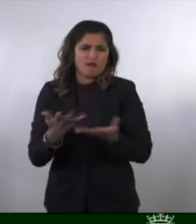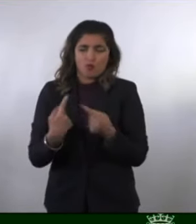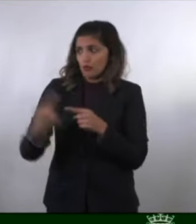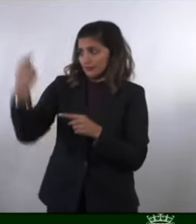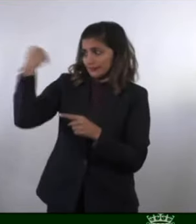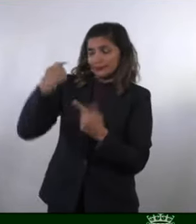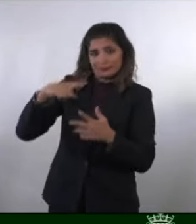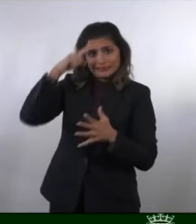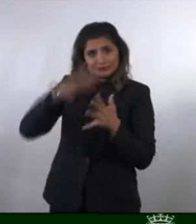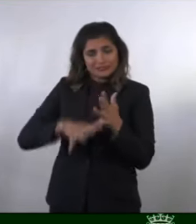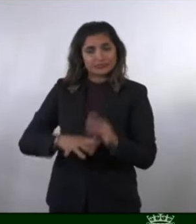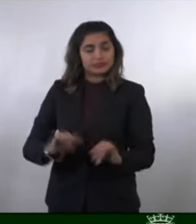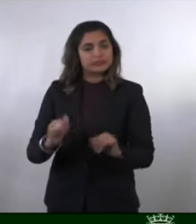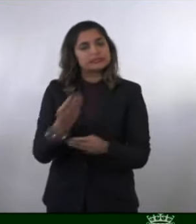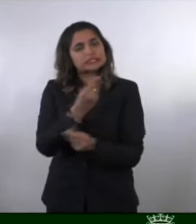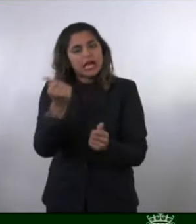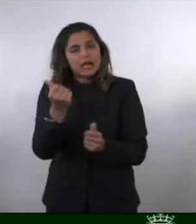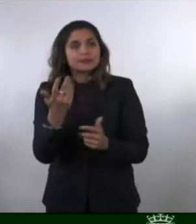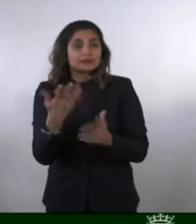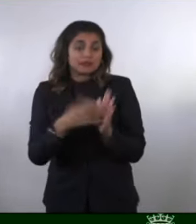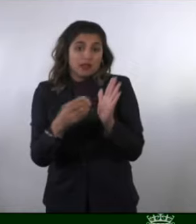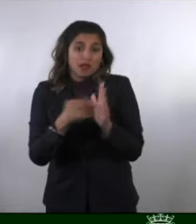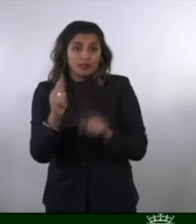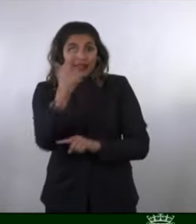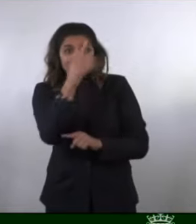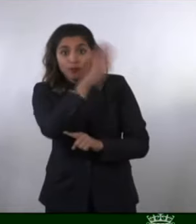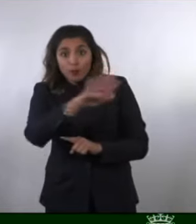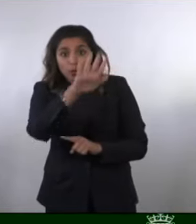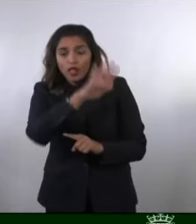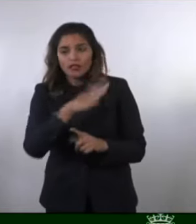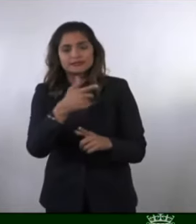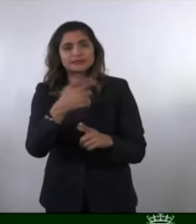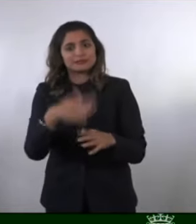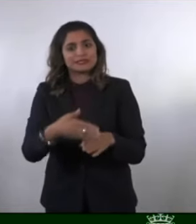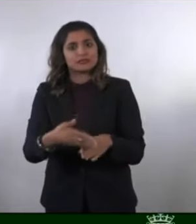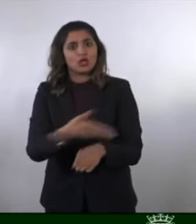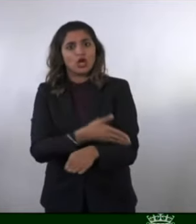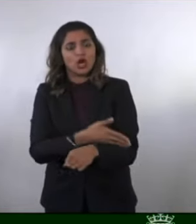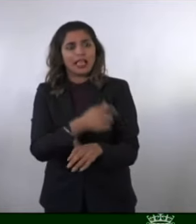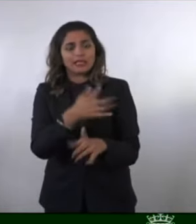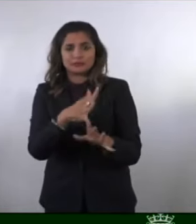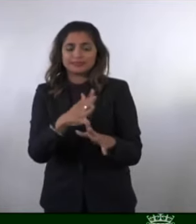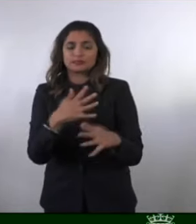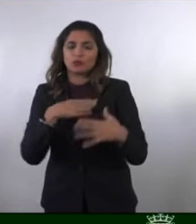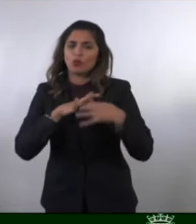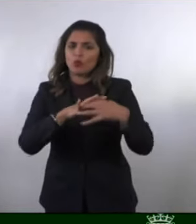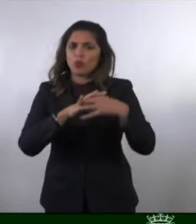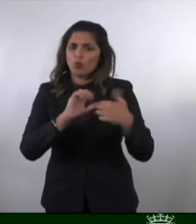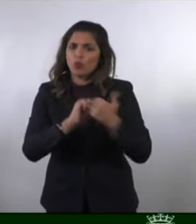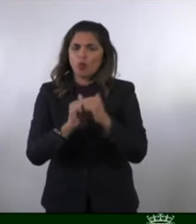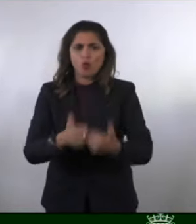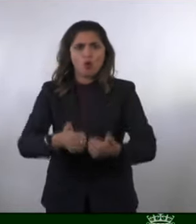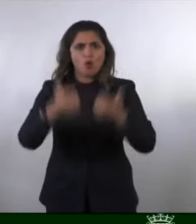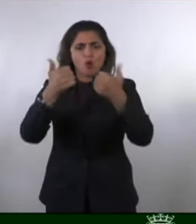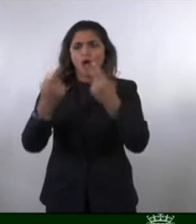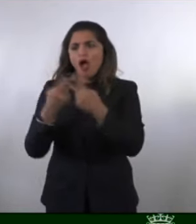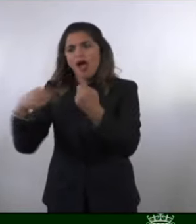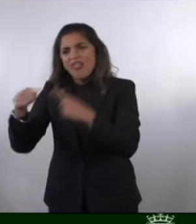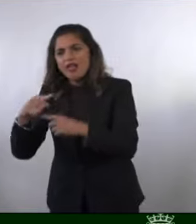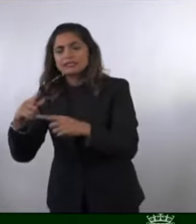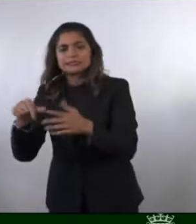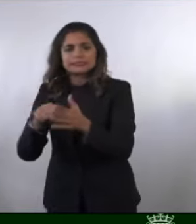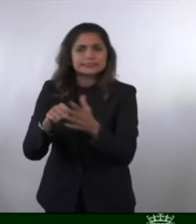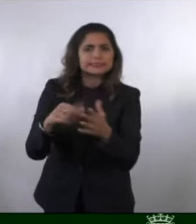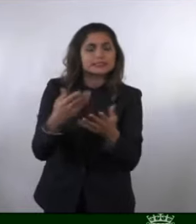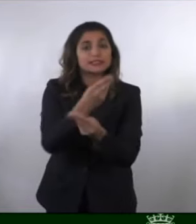authorities, Liverpool springs to mind, that went early, that were very collaborative, where they've been most successful